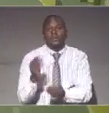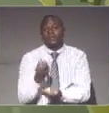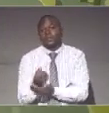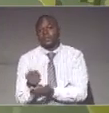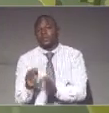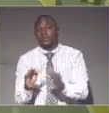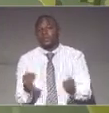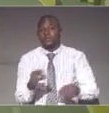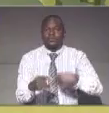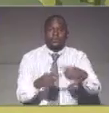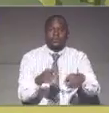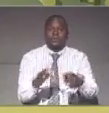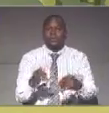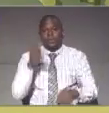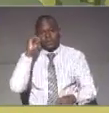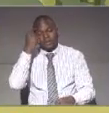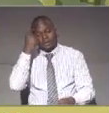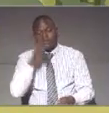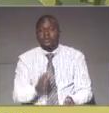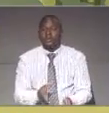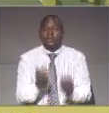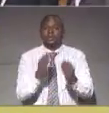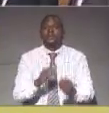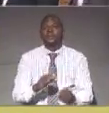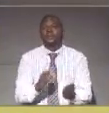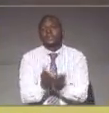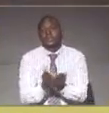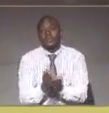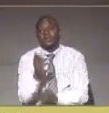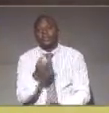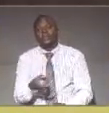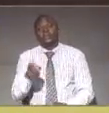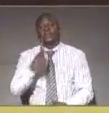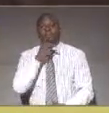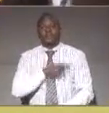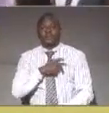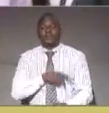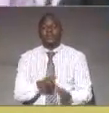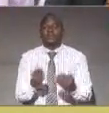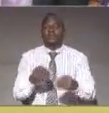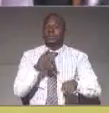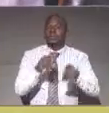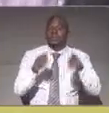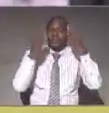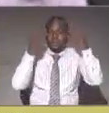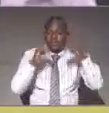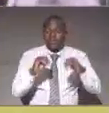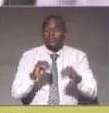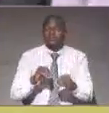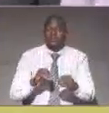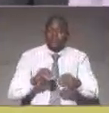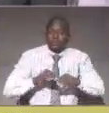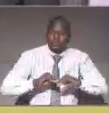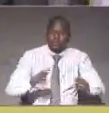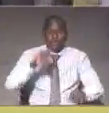is not sustainable for government to increase civil servants' salaries at this time. The president said government will spread the